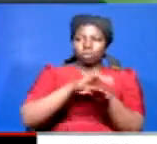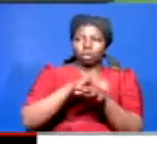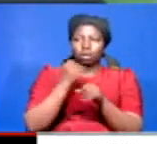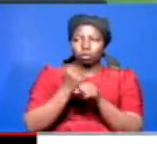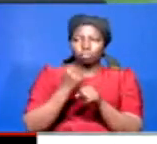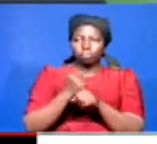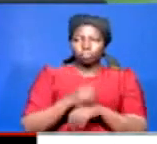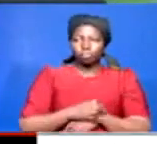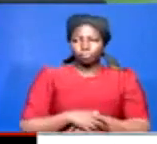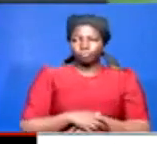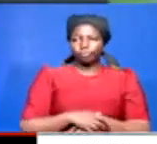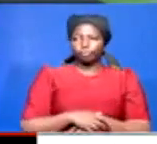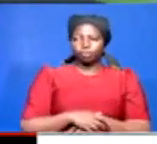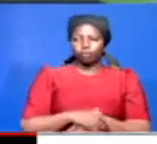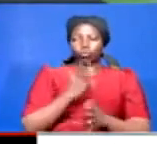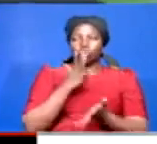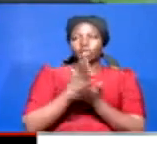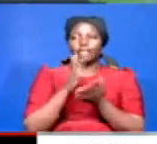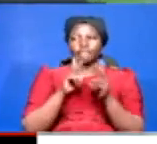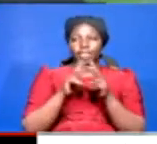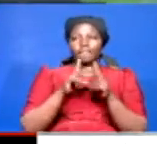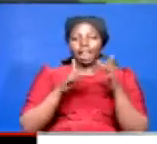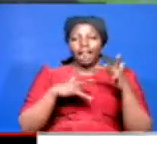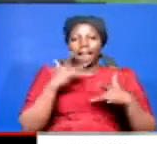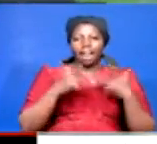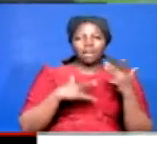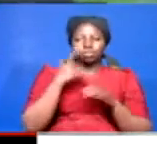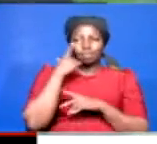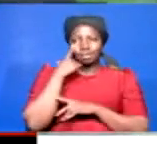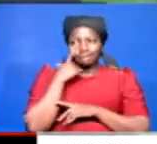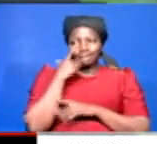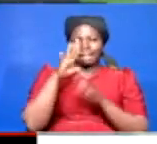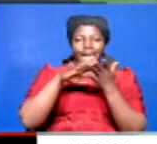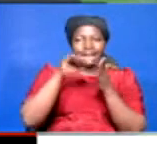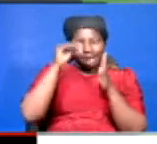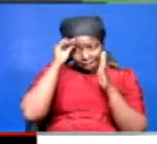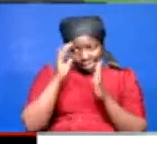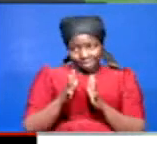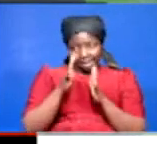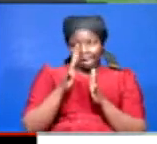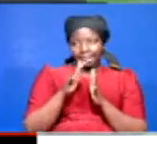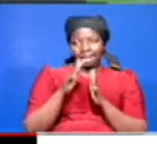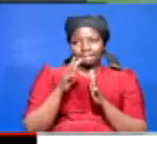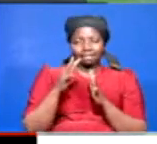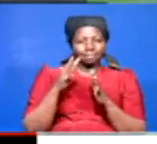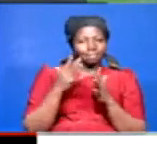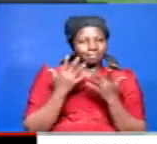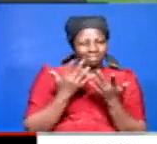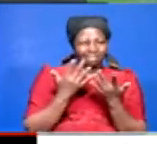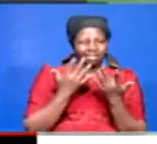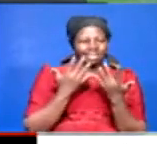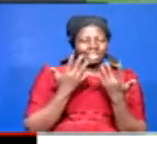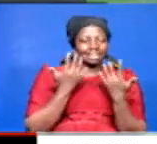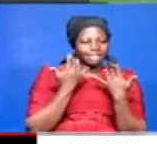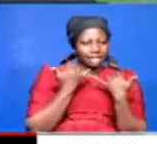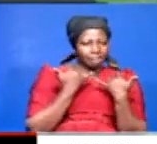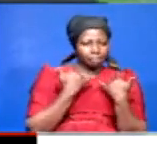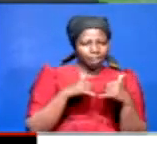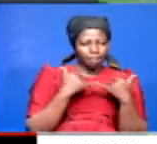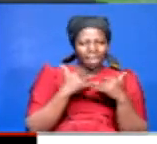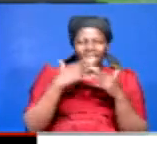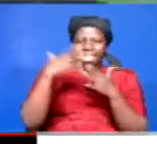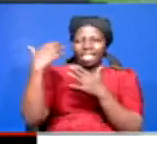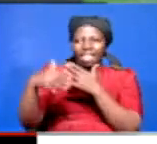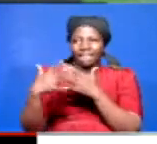So it's really exciting to see the game of Learner Season 3 coming to an end. And one of the things I would like to commend the teams is the fact